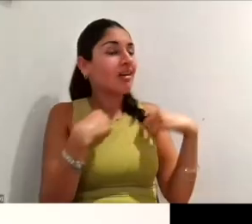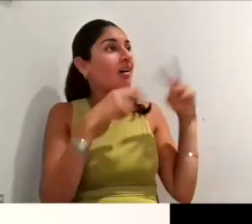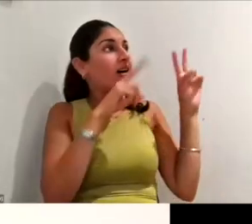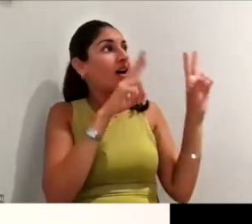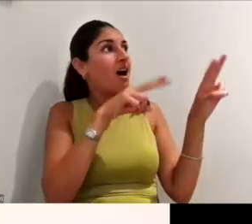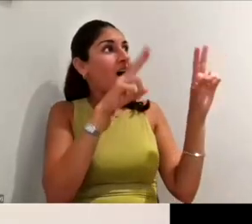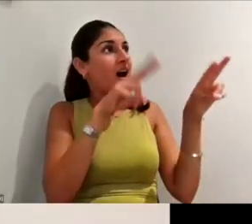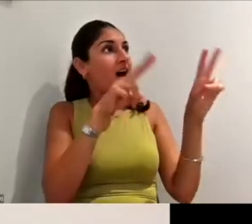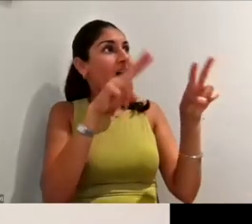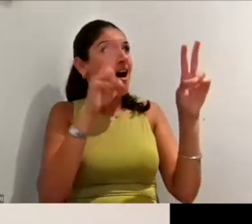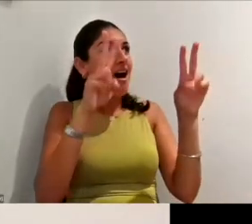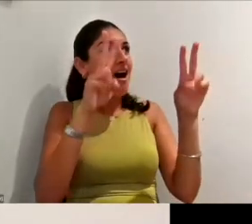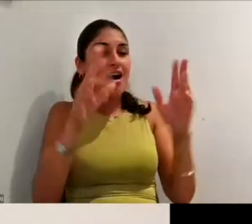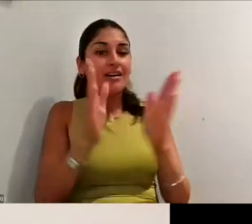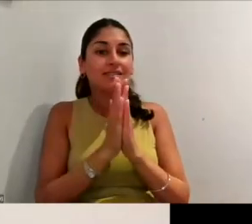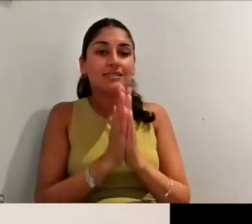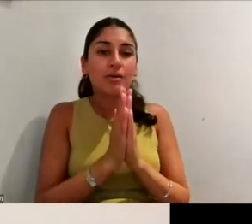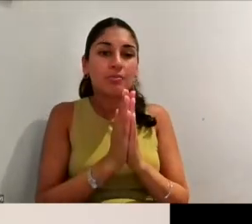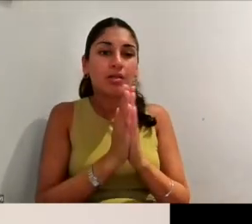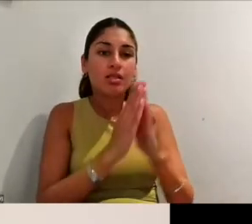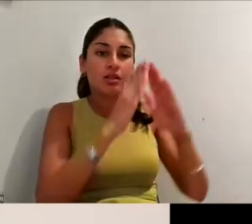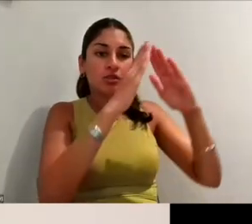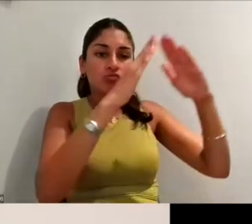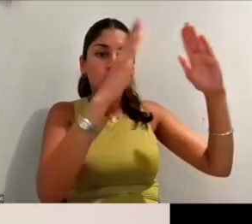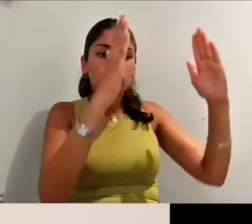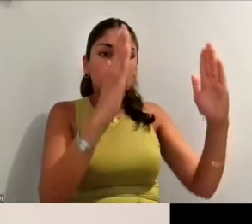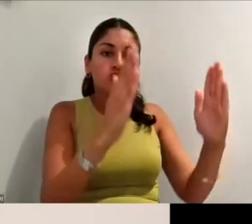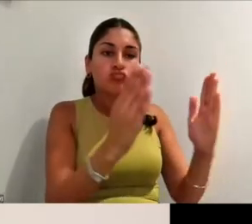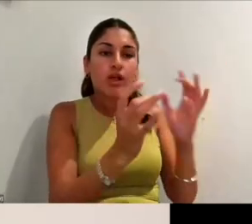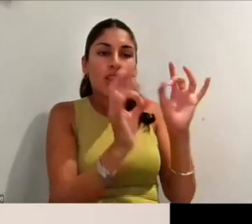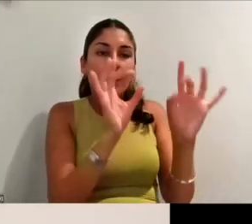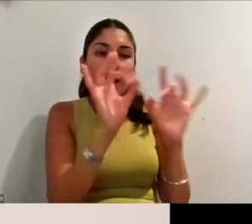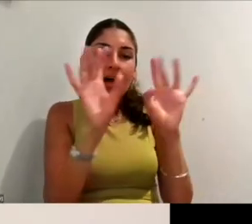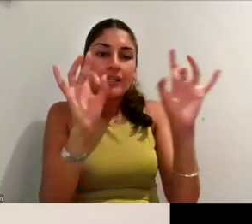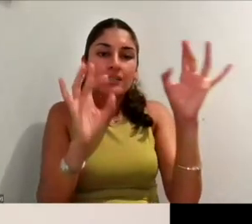LED lit Buddhas ornamenting the skyline in the distance.